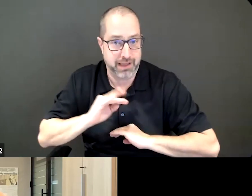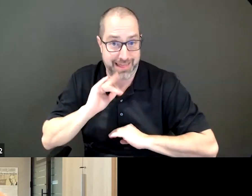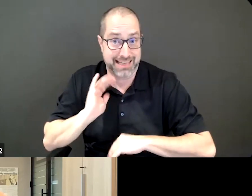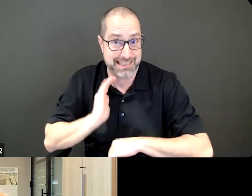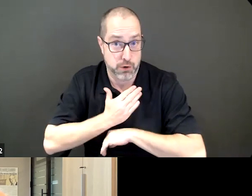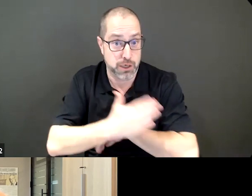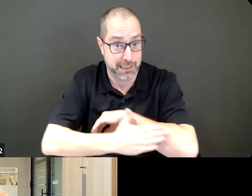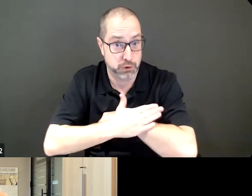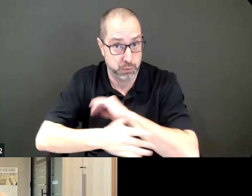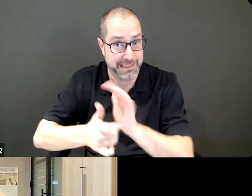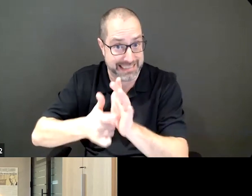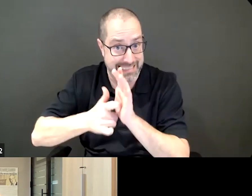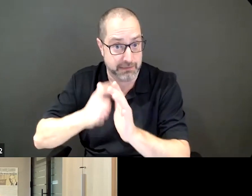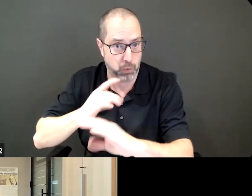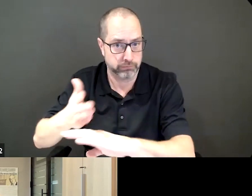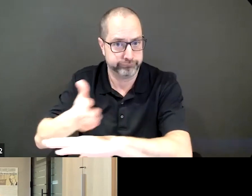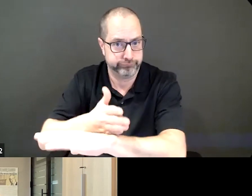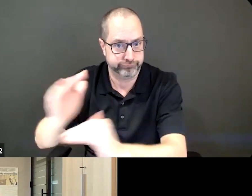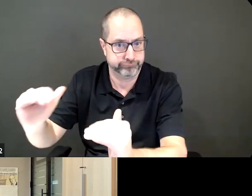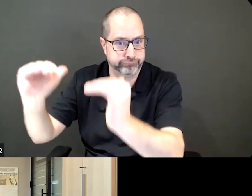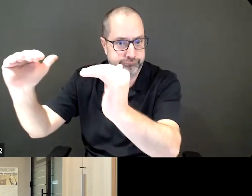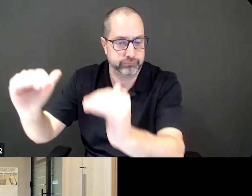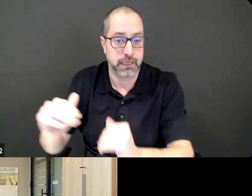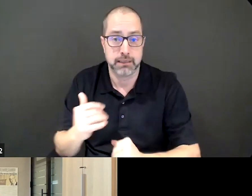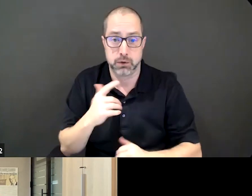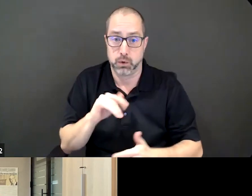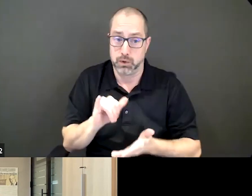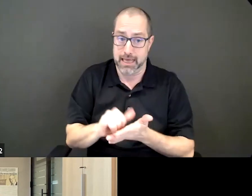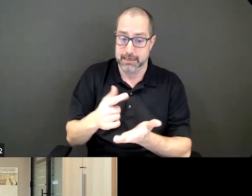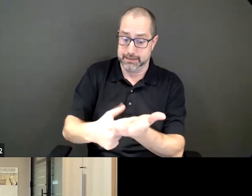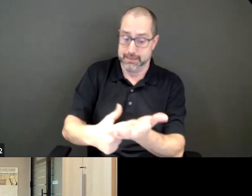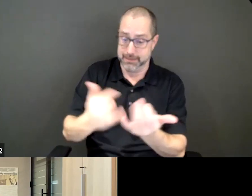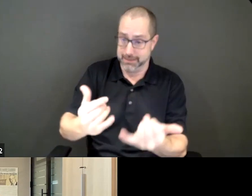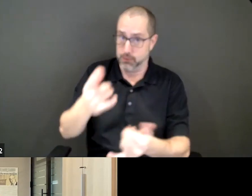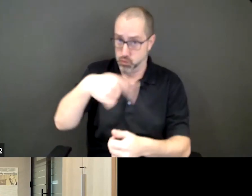have today, if we go forward determined to work together